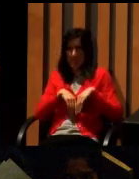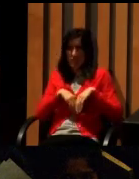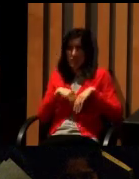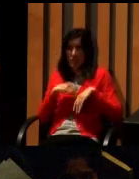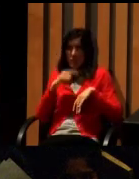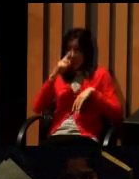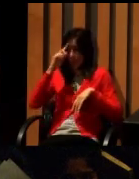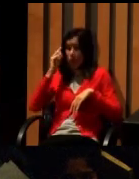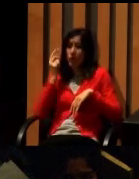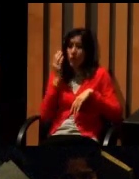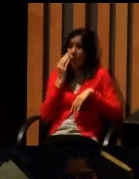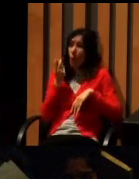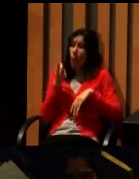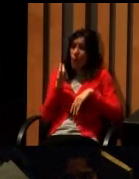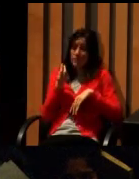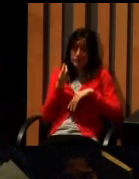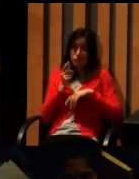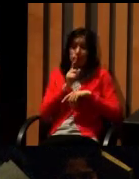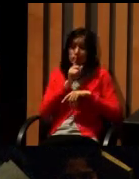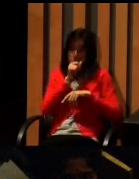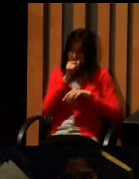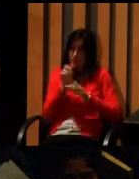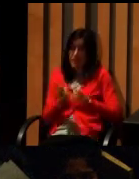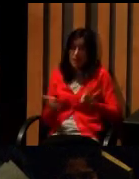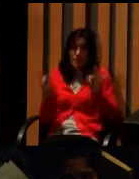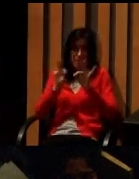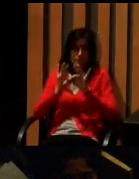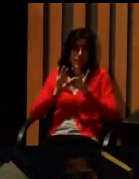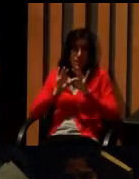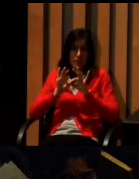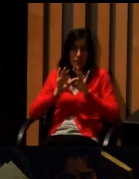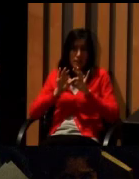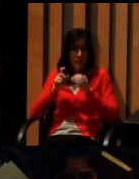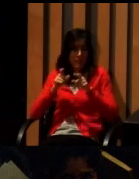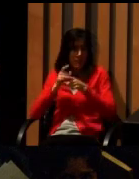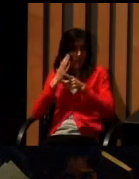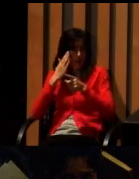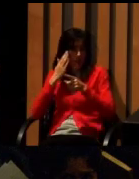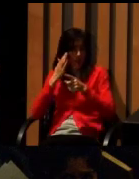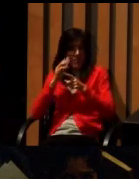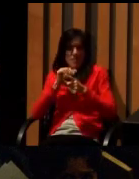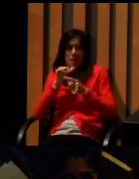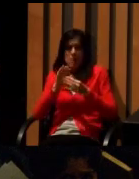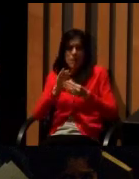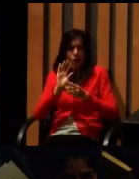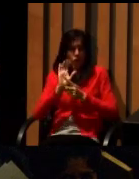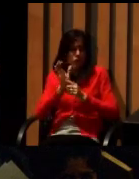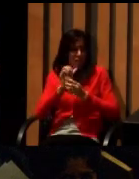about? Can one person raise their hand and tell me what it's really all about?